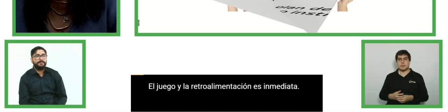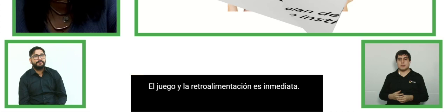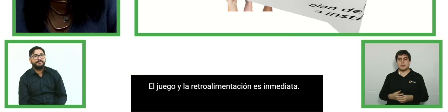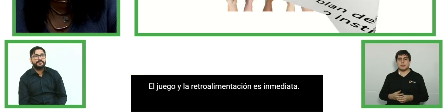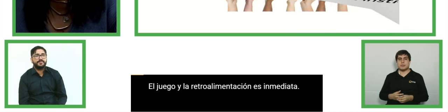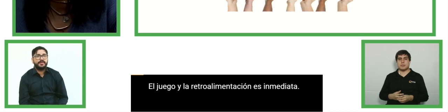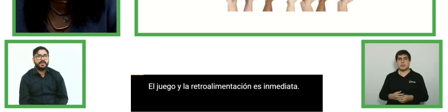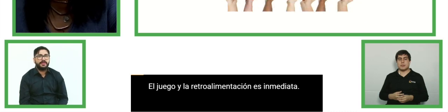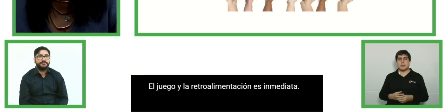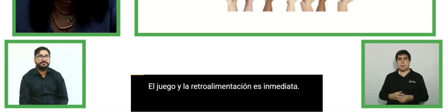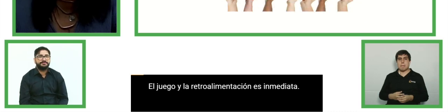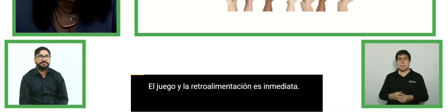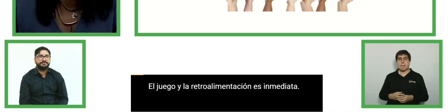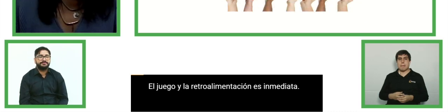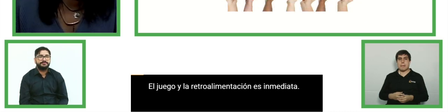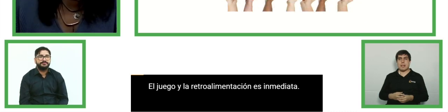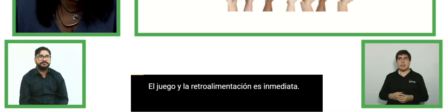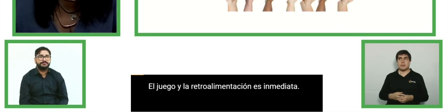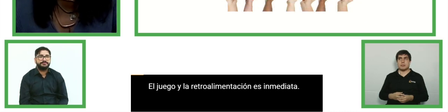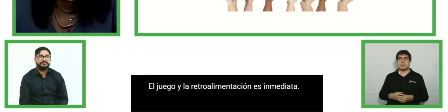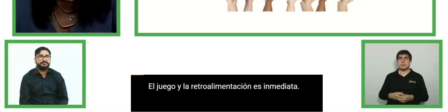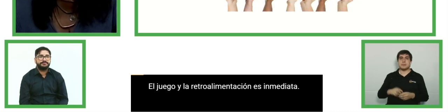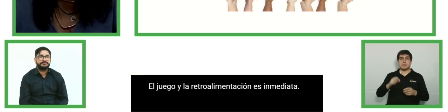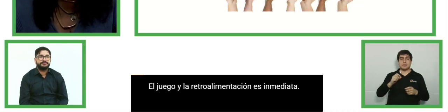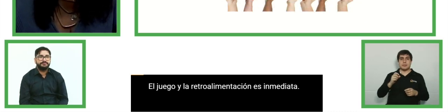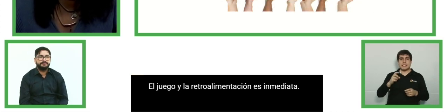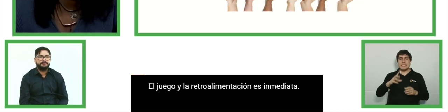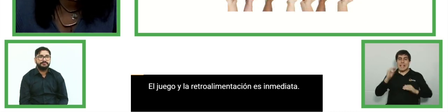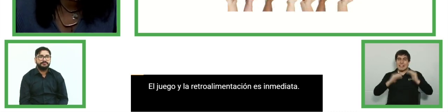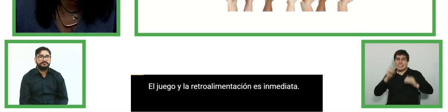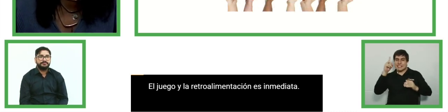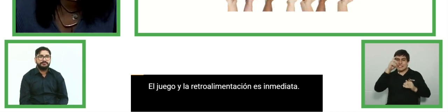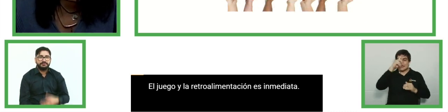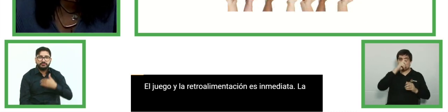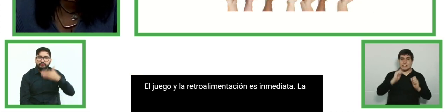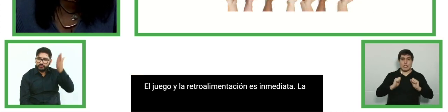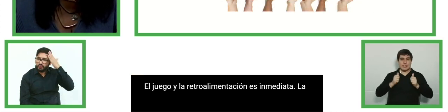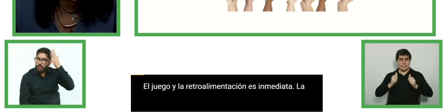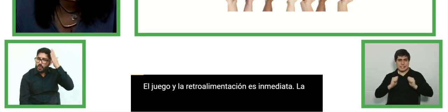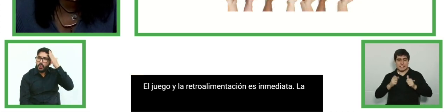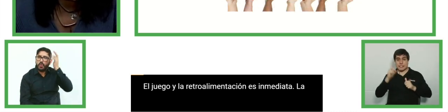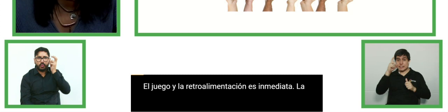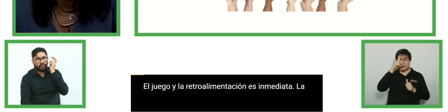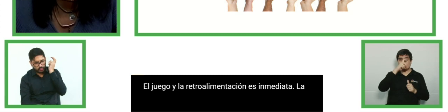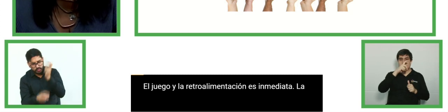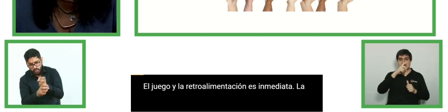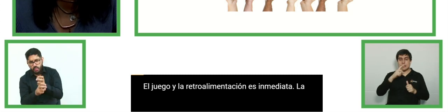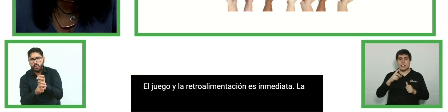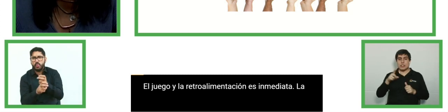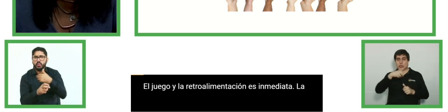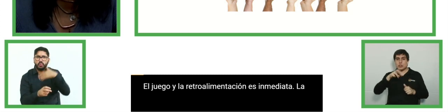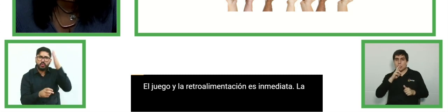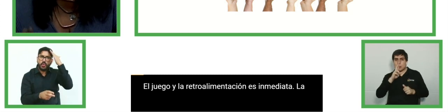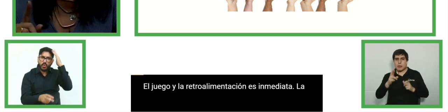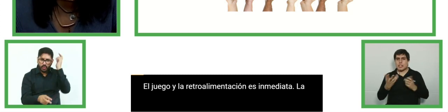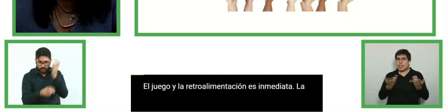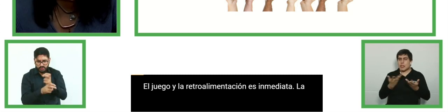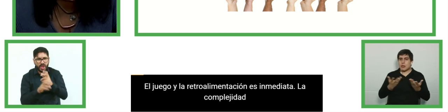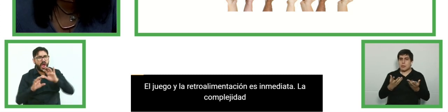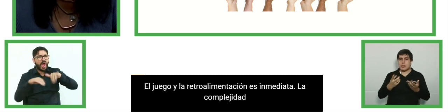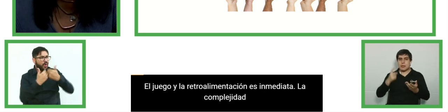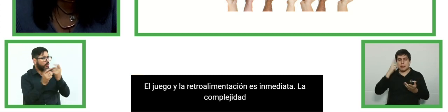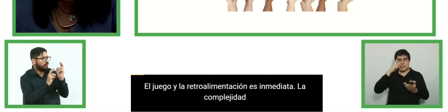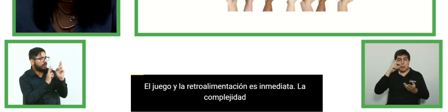Yeah. The great challenges and the, our capacity to respond, we can